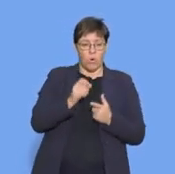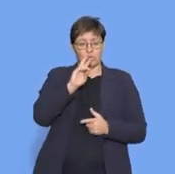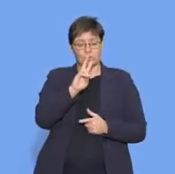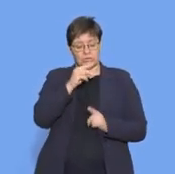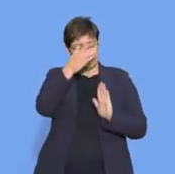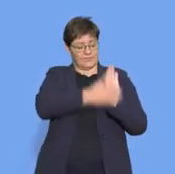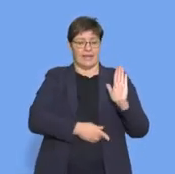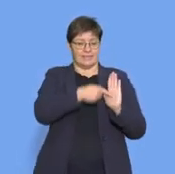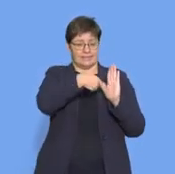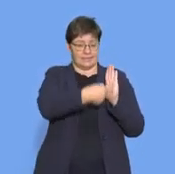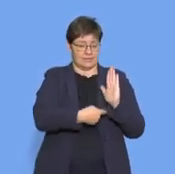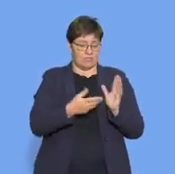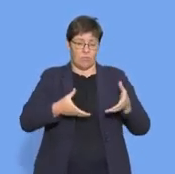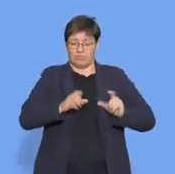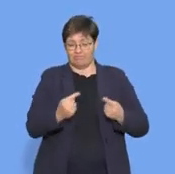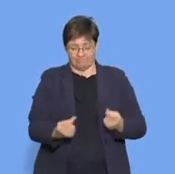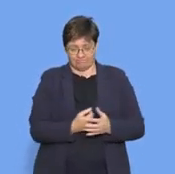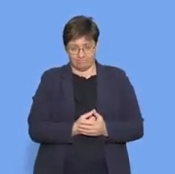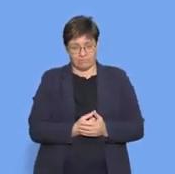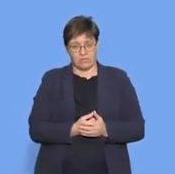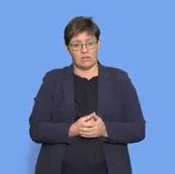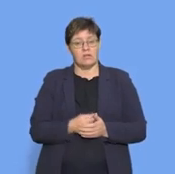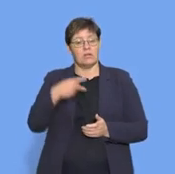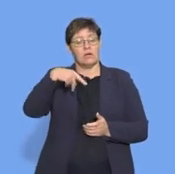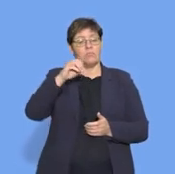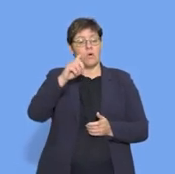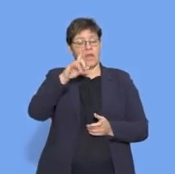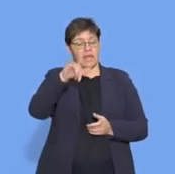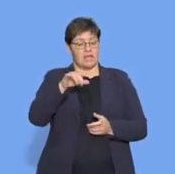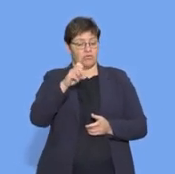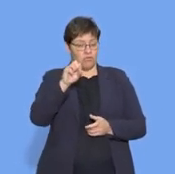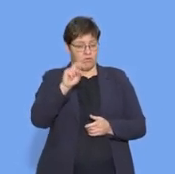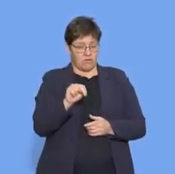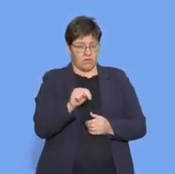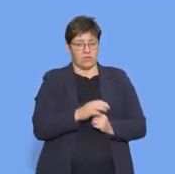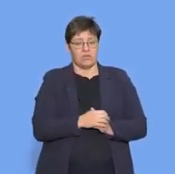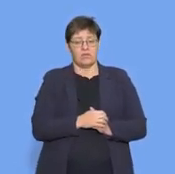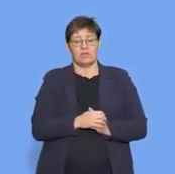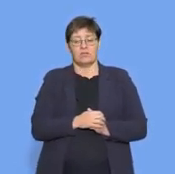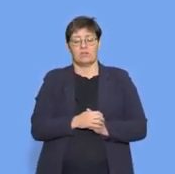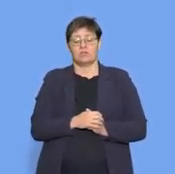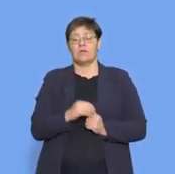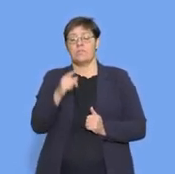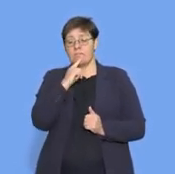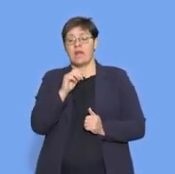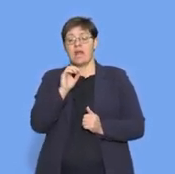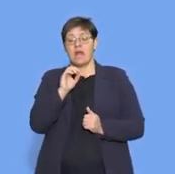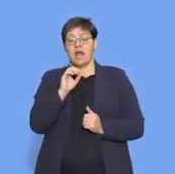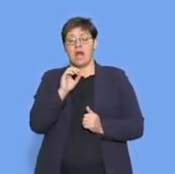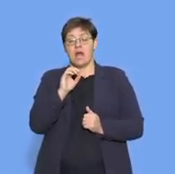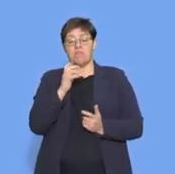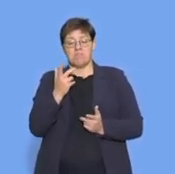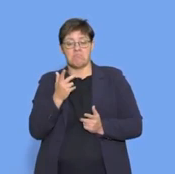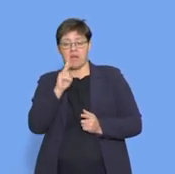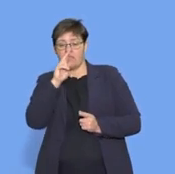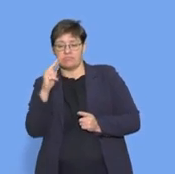is on a flat surface. Because a polyhedron is a three-dimensional figure, I can calculate the